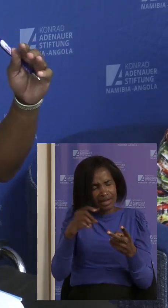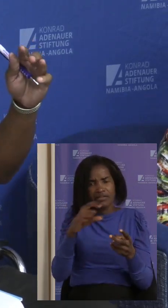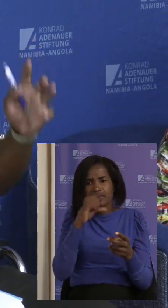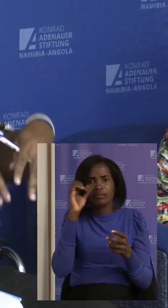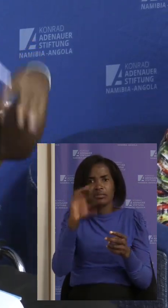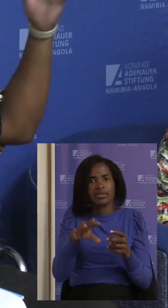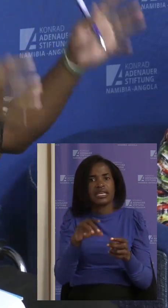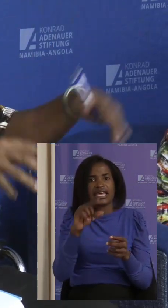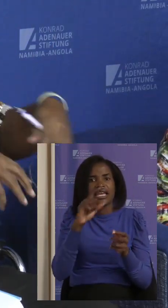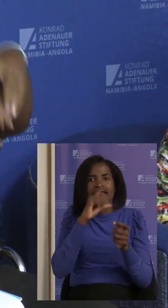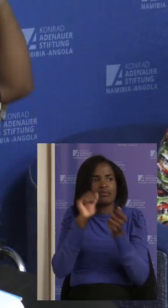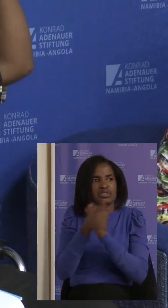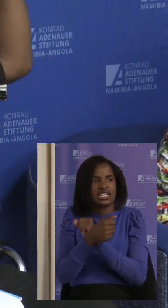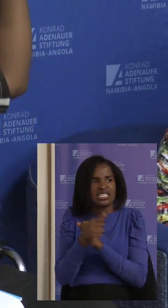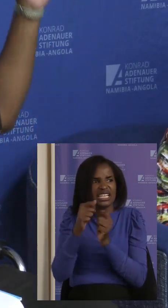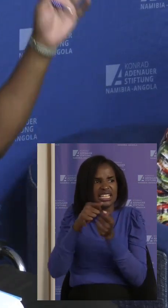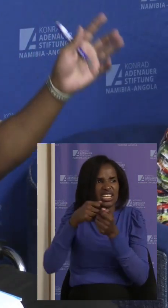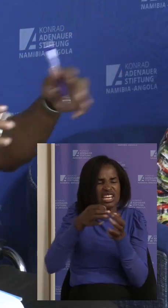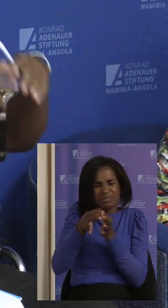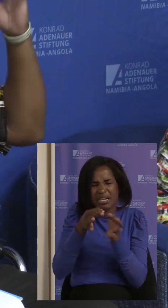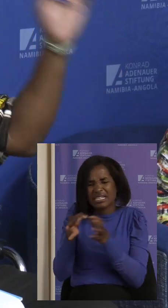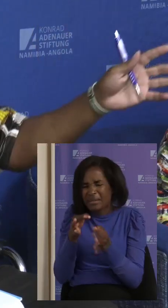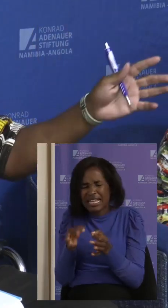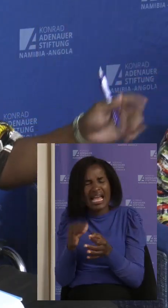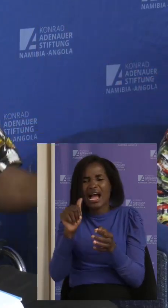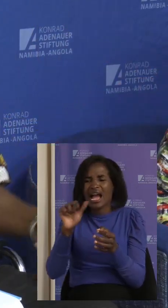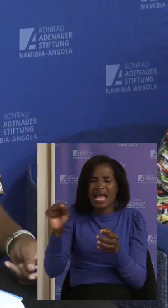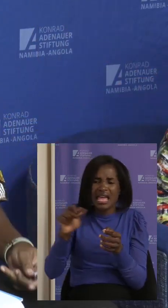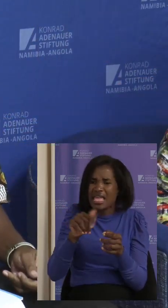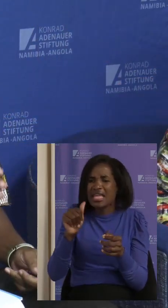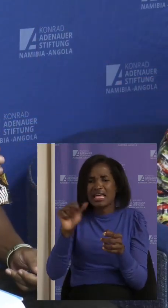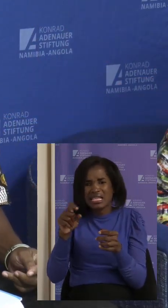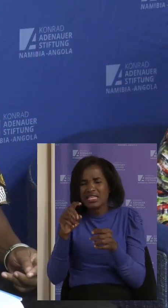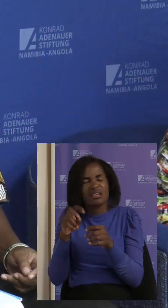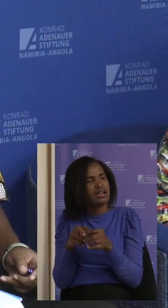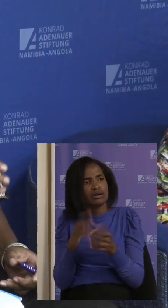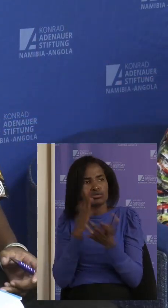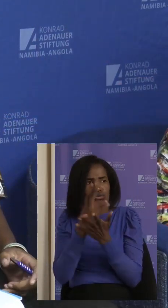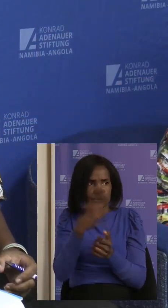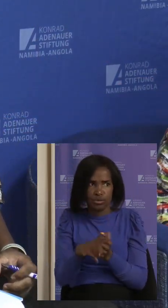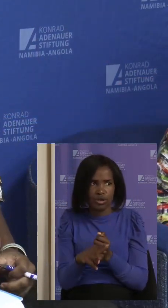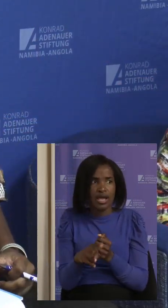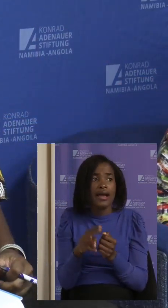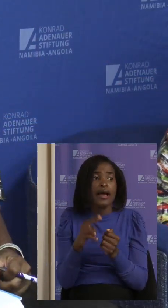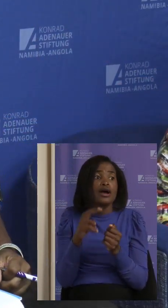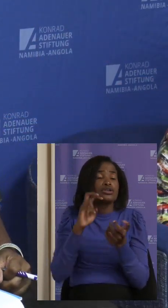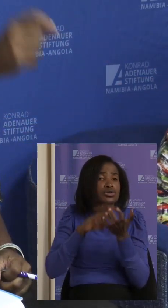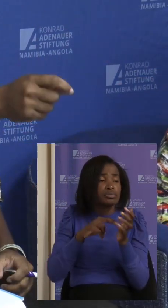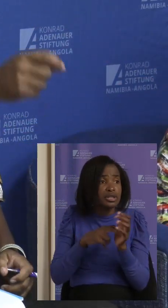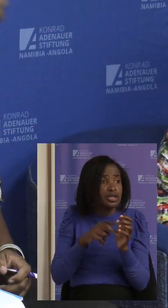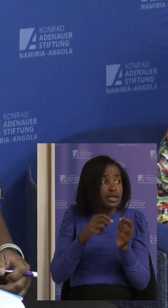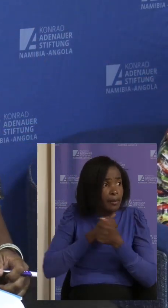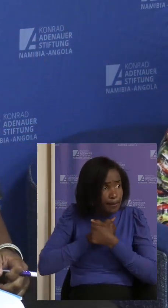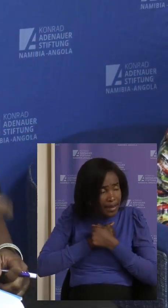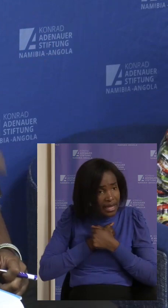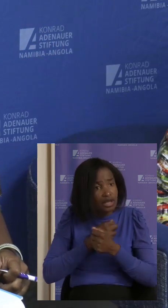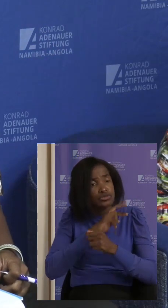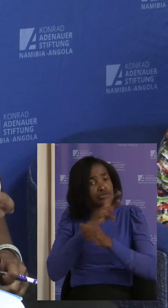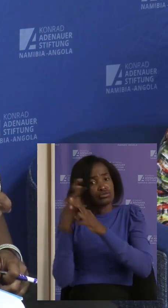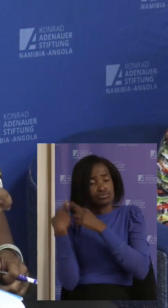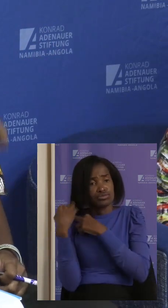name, and they try to do all the justification under the sun, which is not the truth. So basically, you, the parents, you have a duty